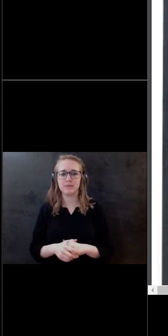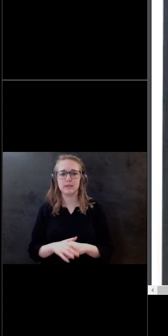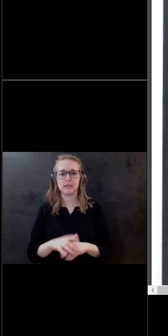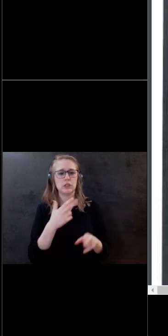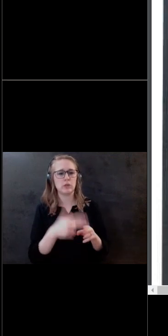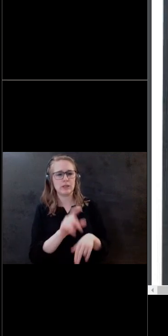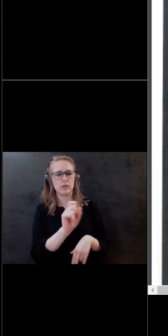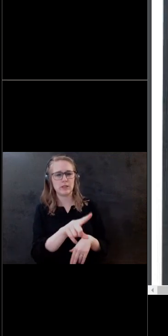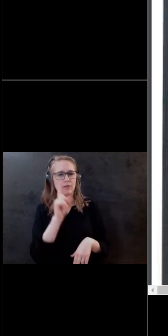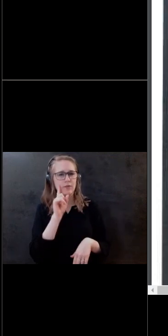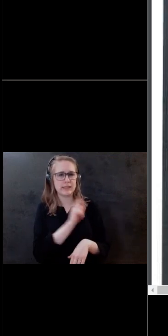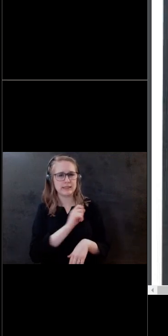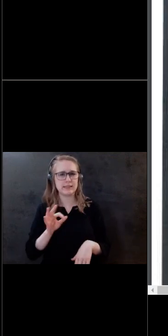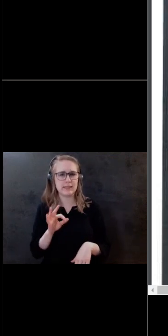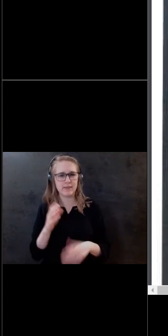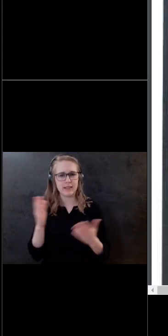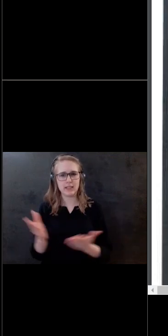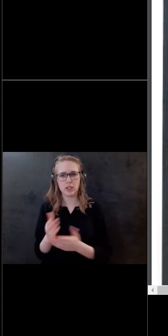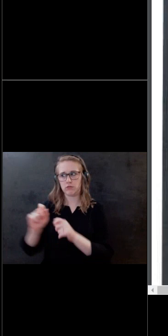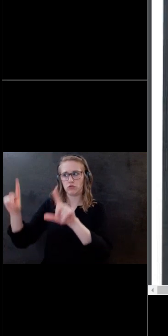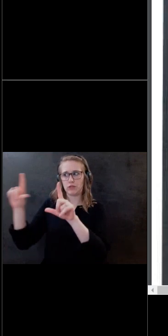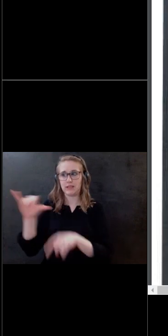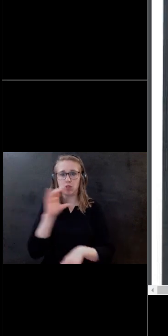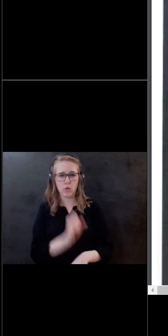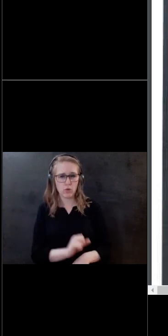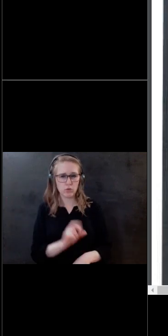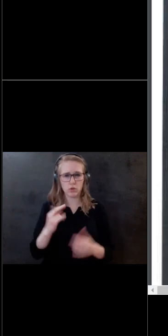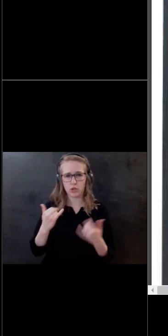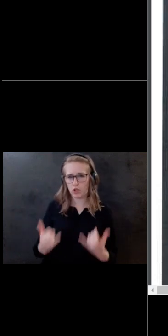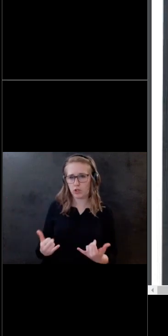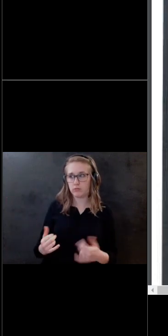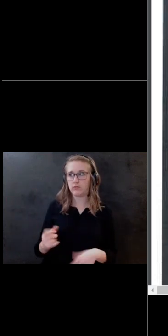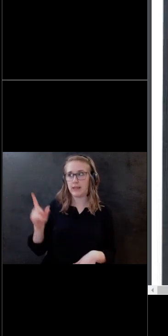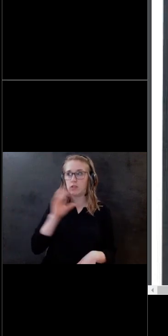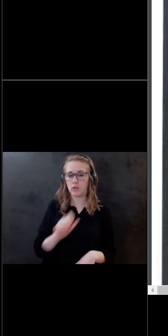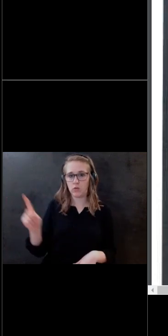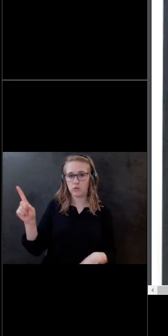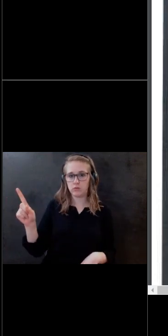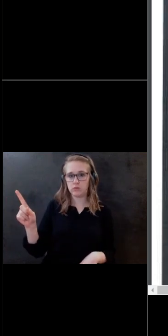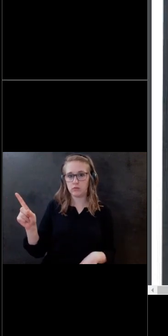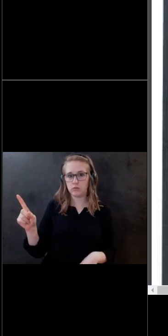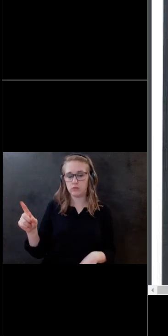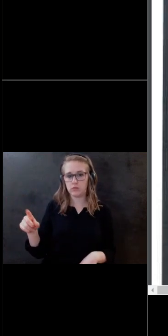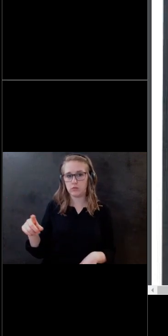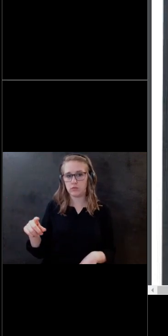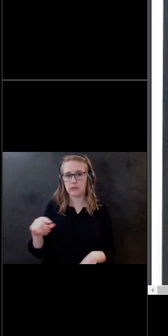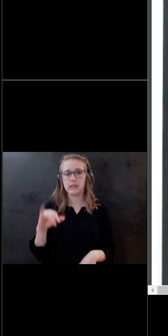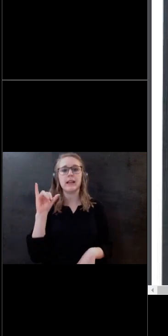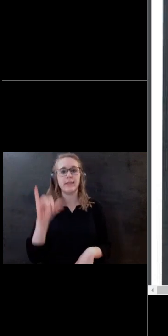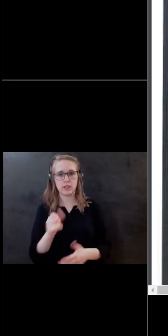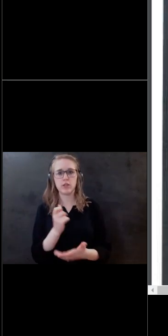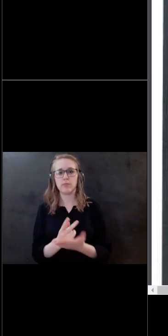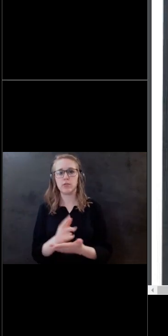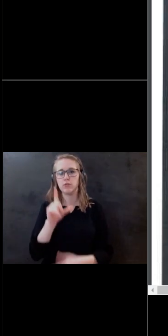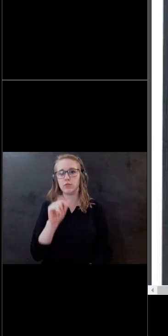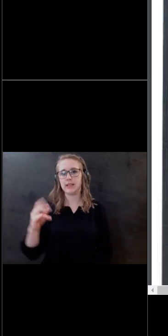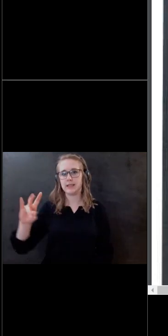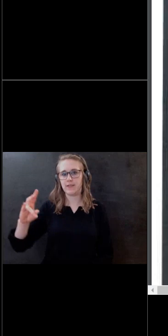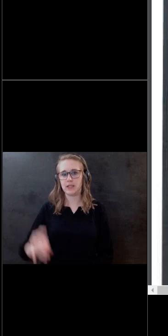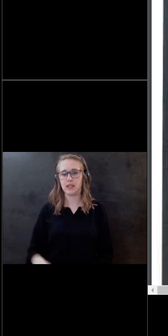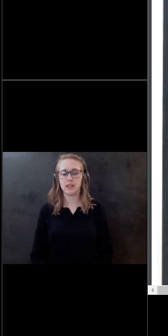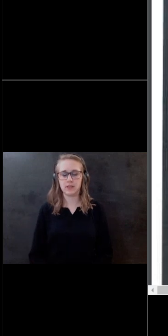Quick question to staff. This, what you have on the screen, this is the old or the current? That's the old. This is the old one. Yes, okay. That's the one that was approved in